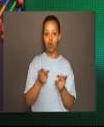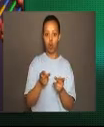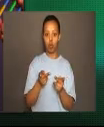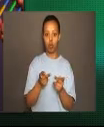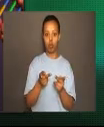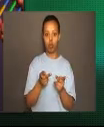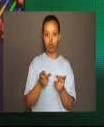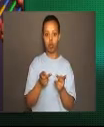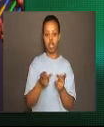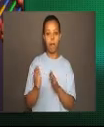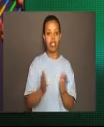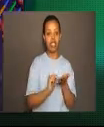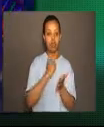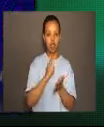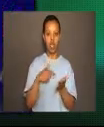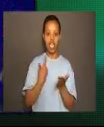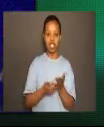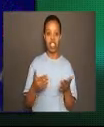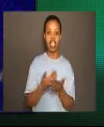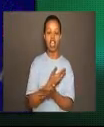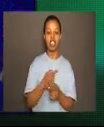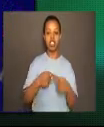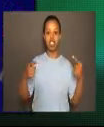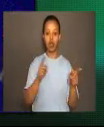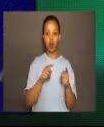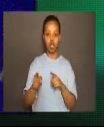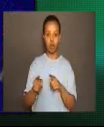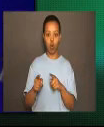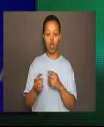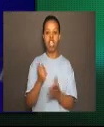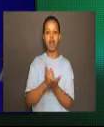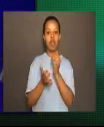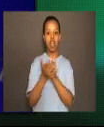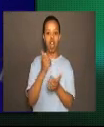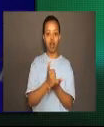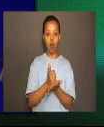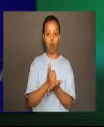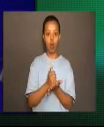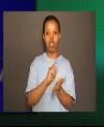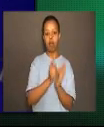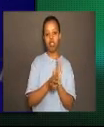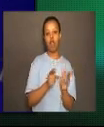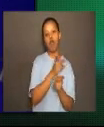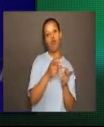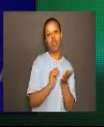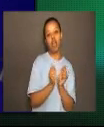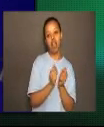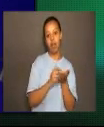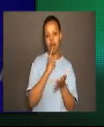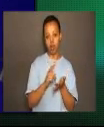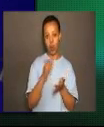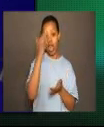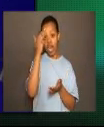base sequence in the new strands is complementary to the template strand.